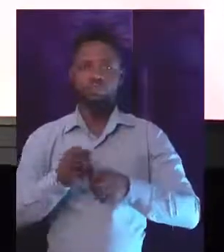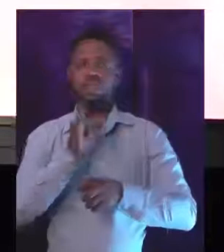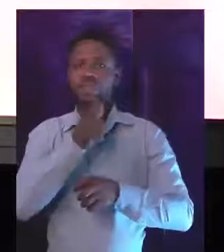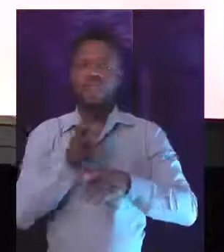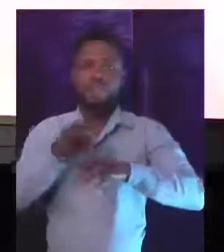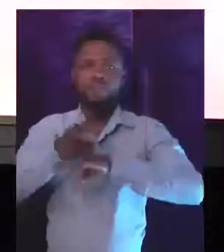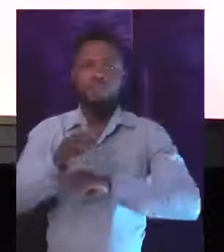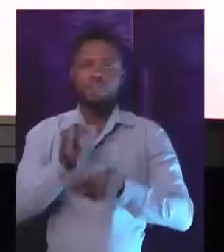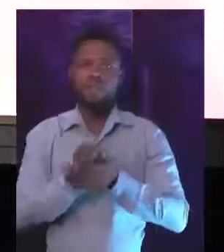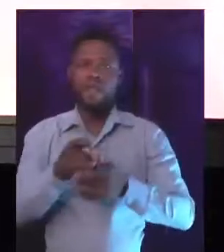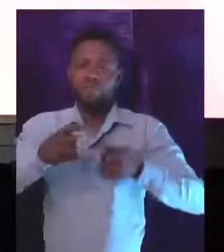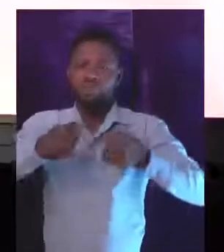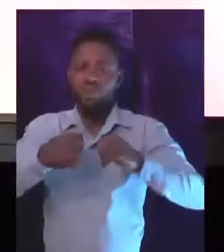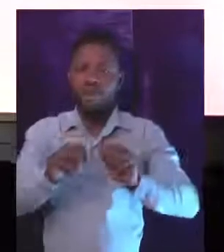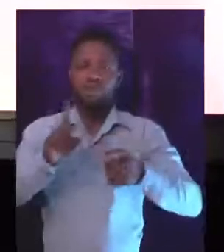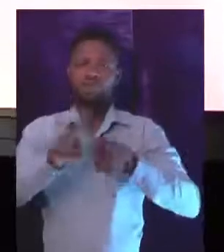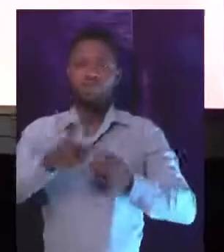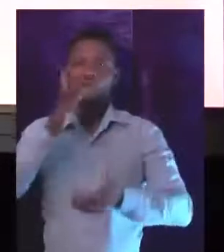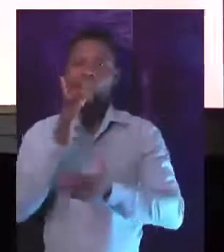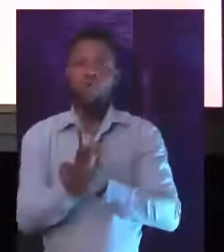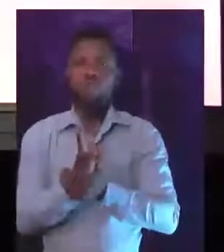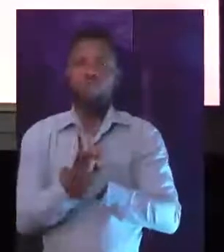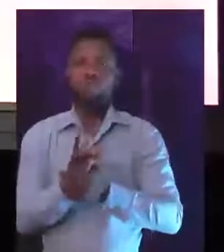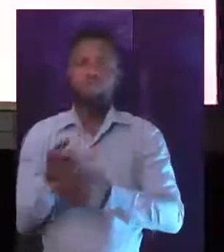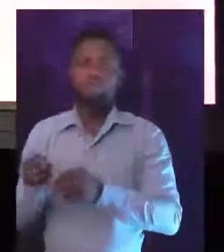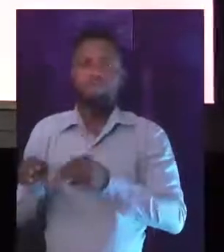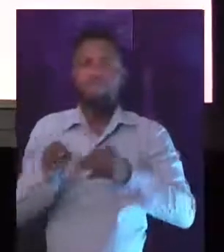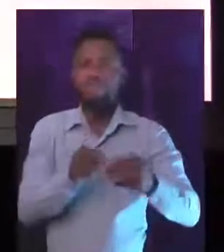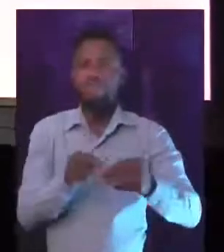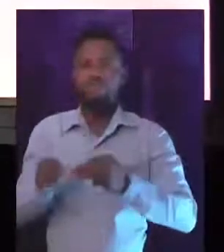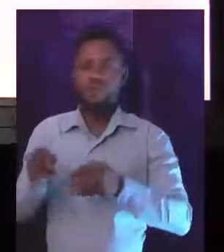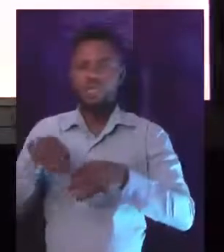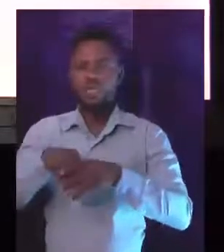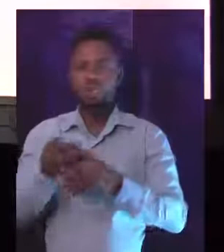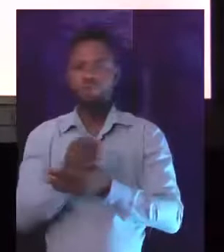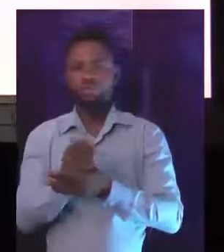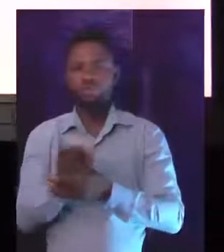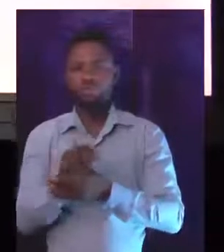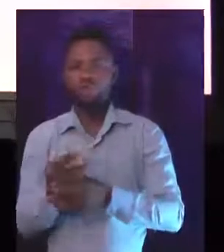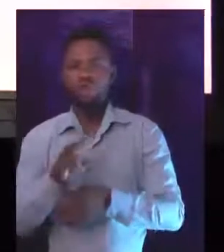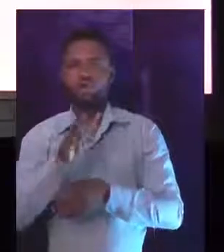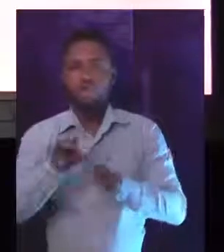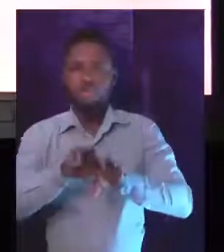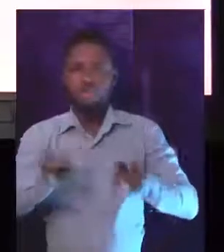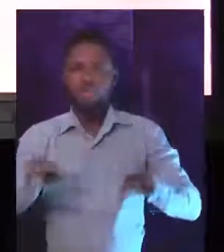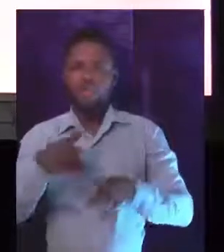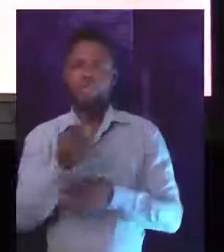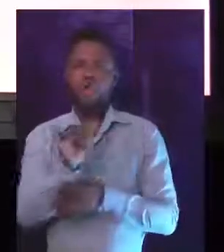Frictional force or friction is a force that tries to stop movement in between two